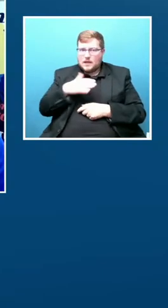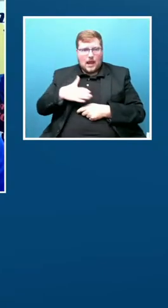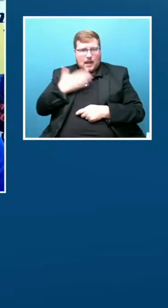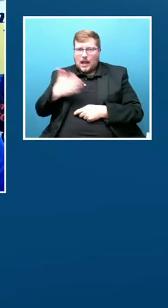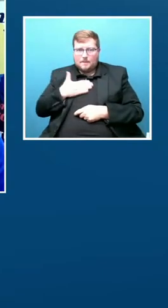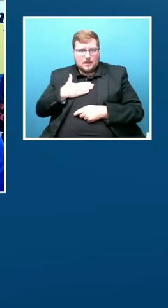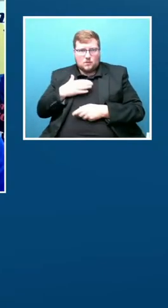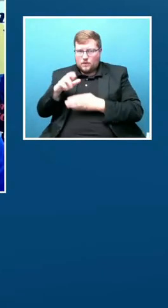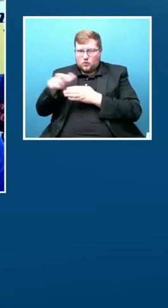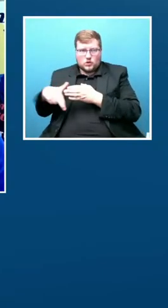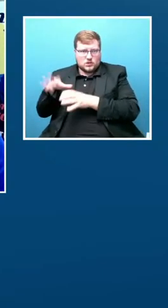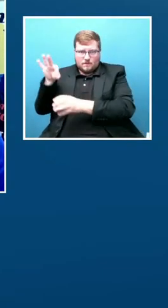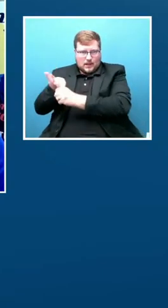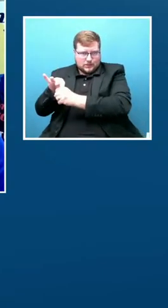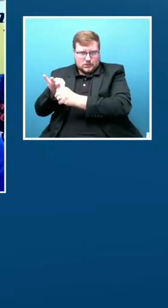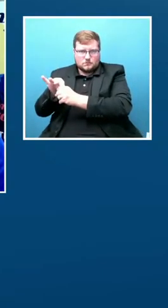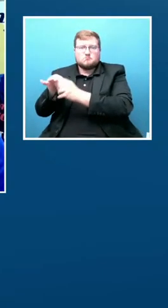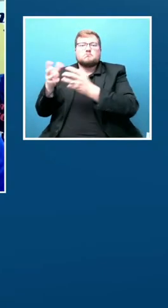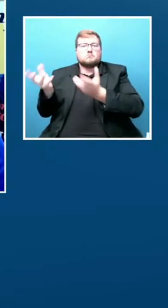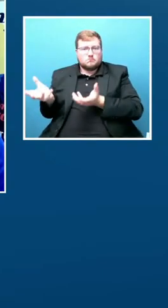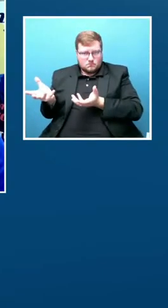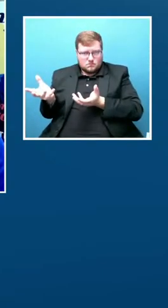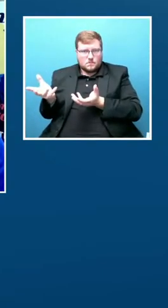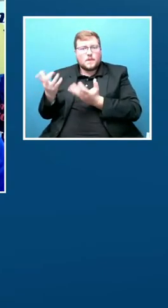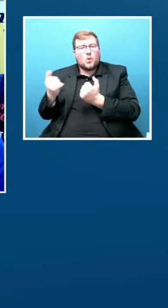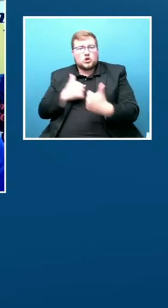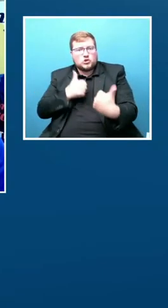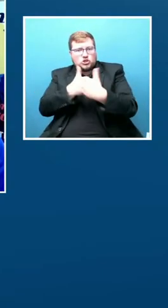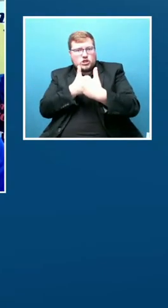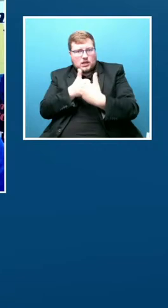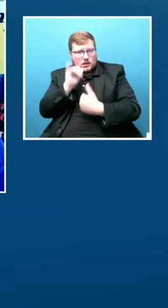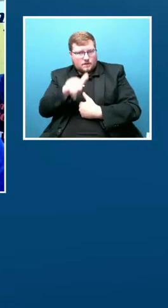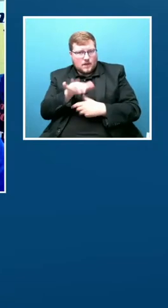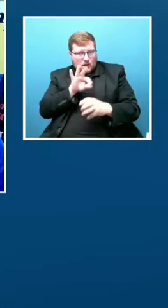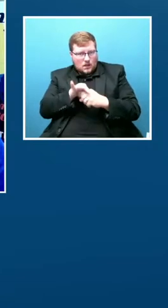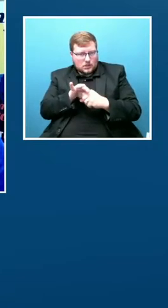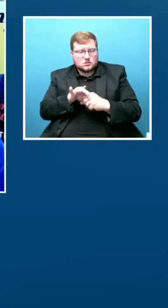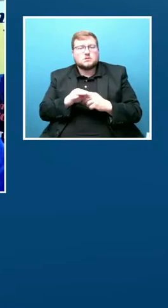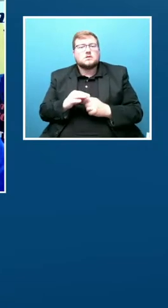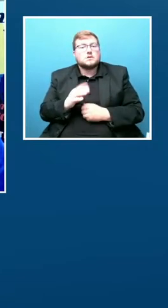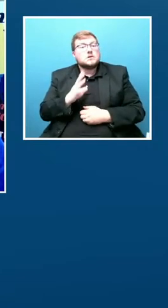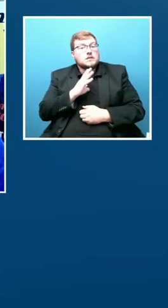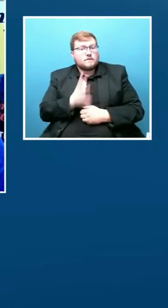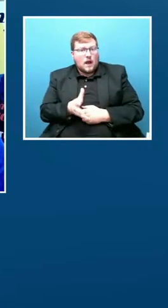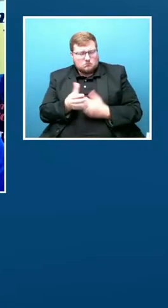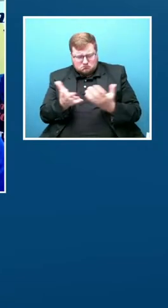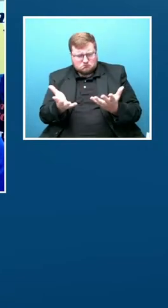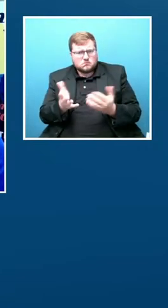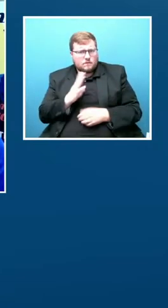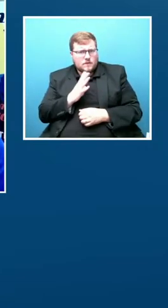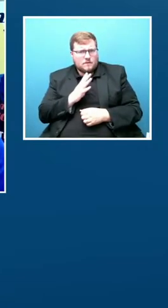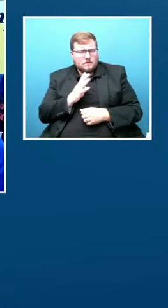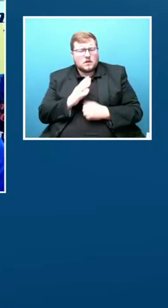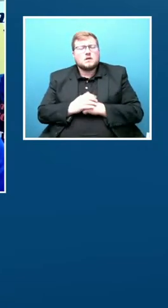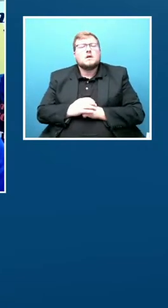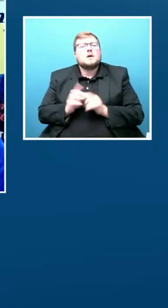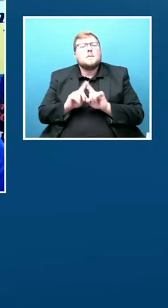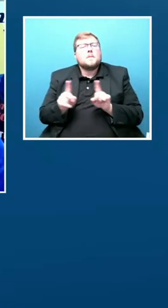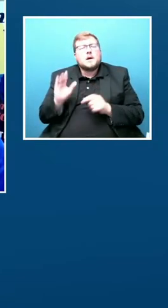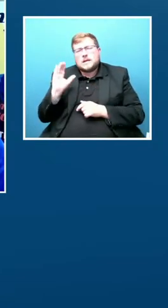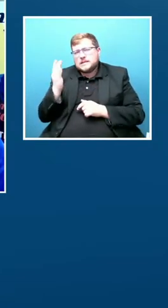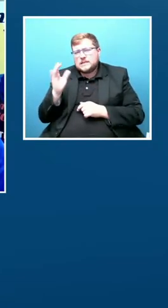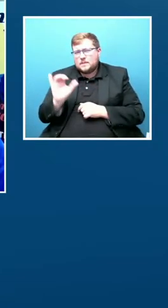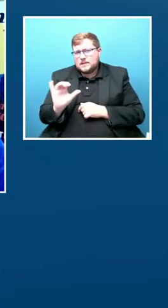election, and they want to challenge it. And that's all good and fine, but it seems to me that there